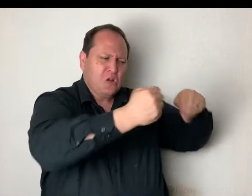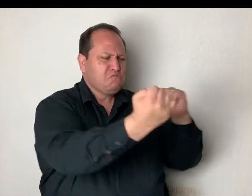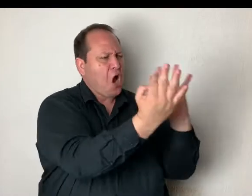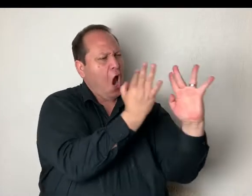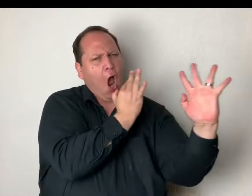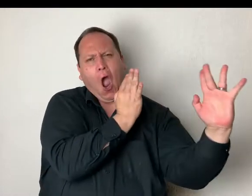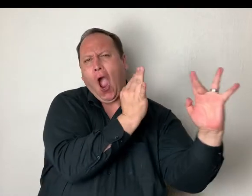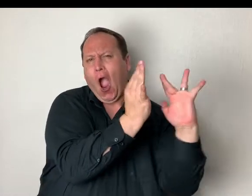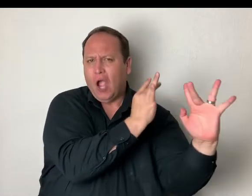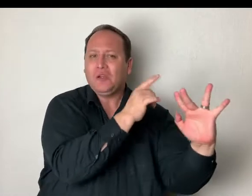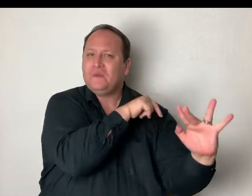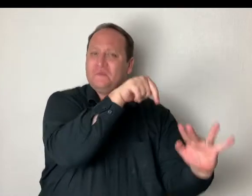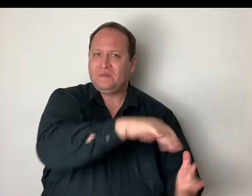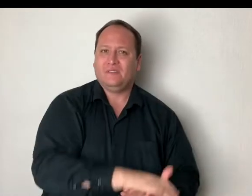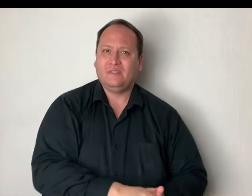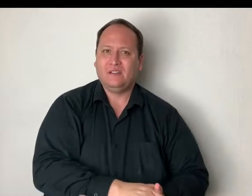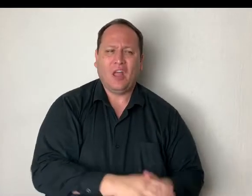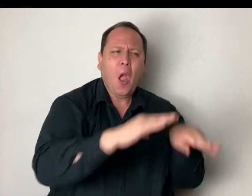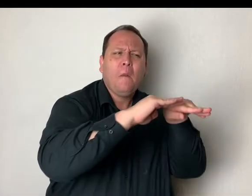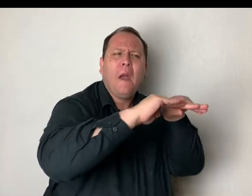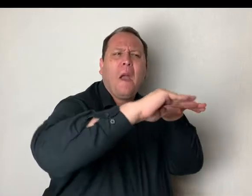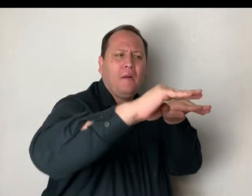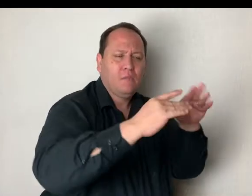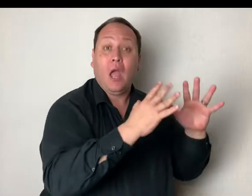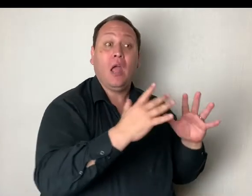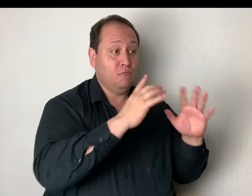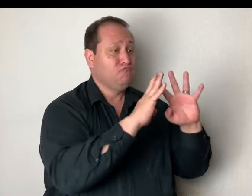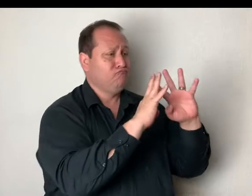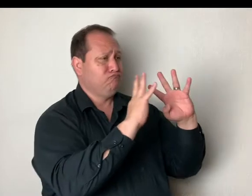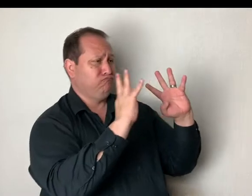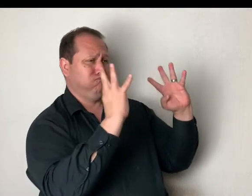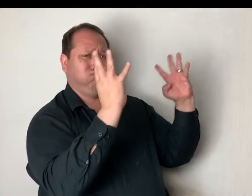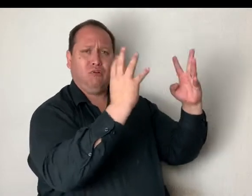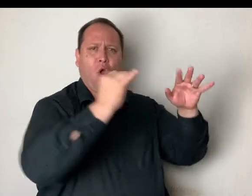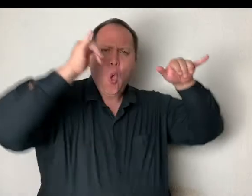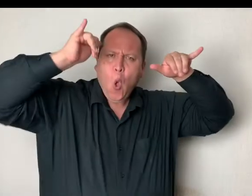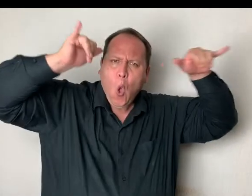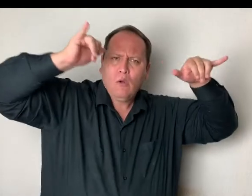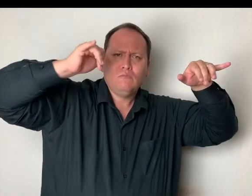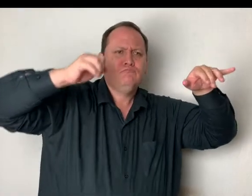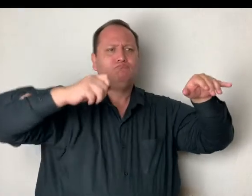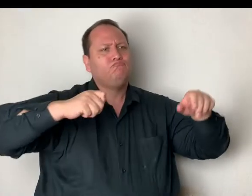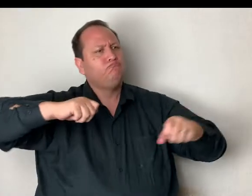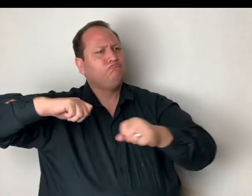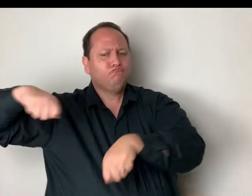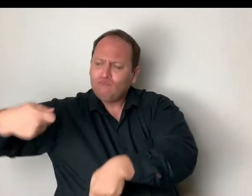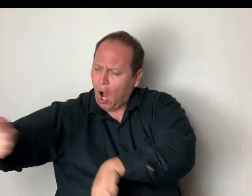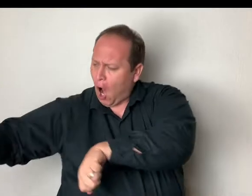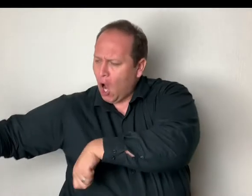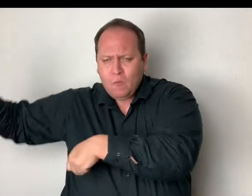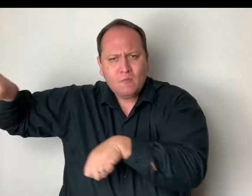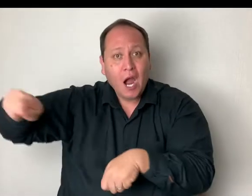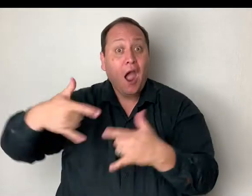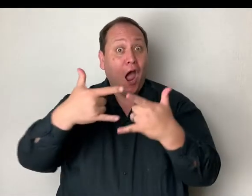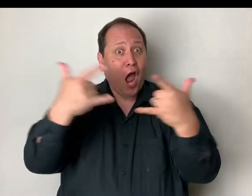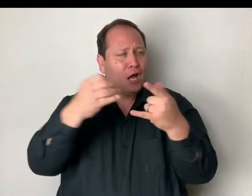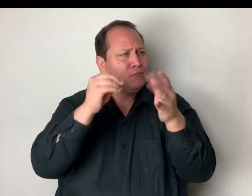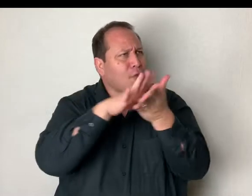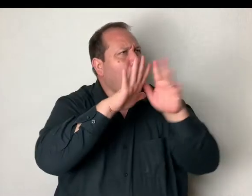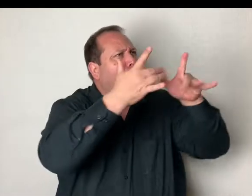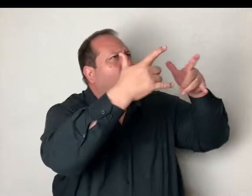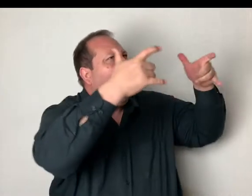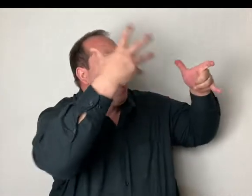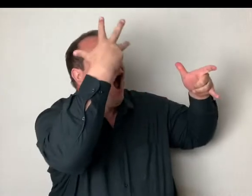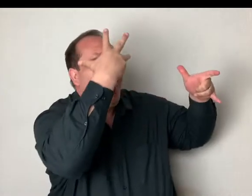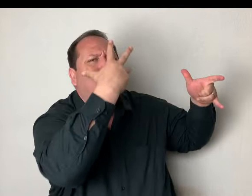old historic bull ring. They haven't had bullfights there lately, but it's a gorgeous historic structure. And beautiful